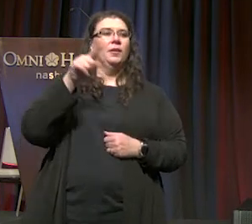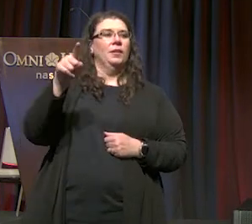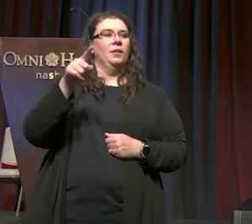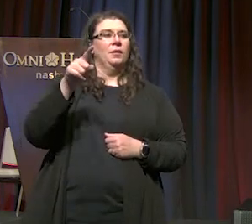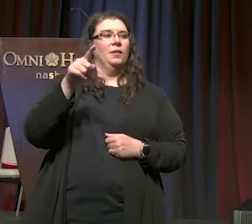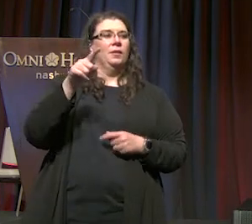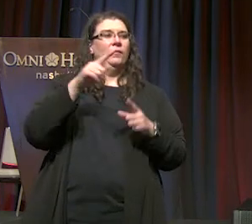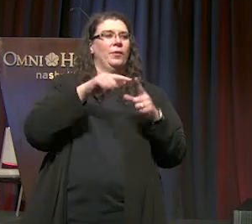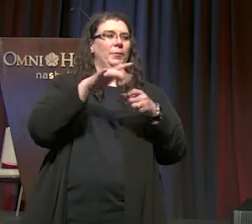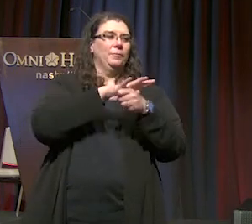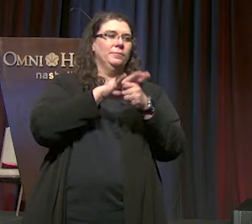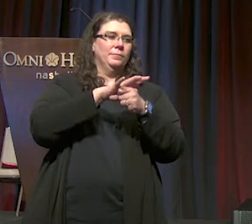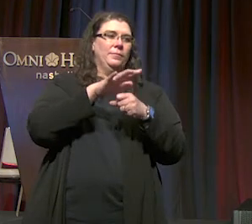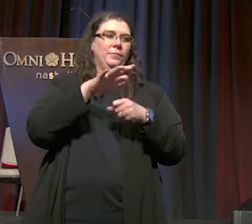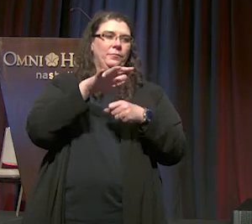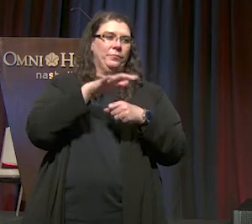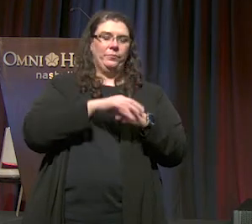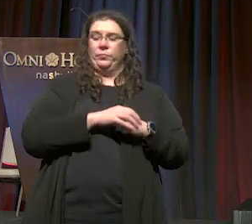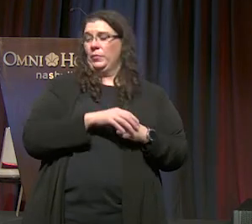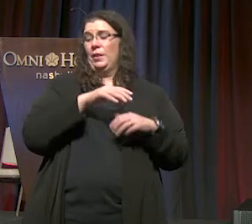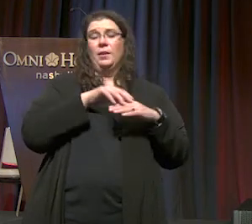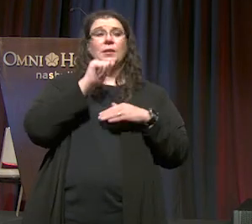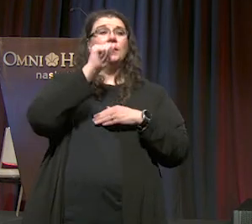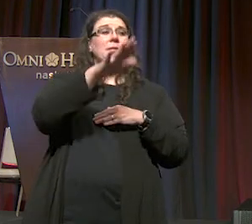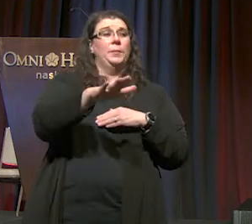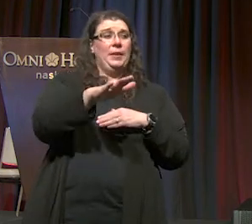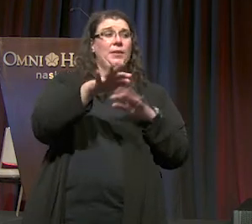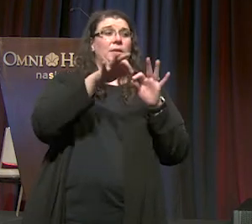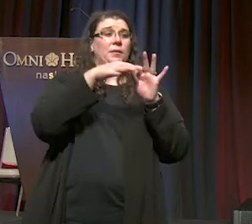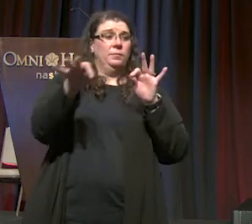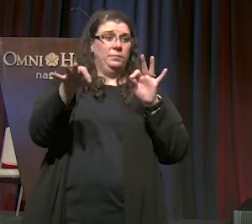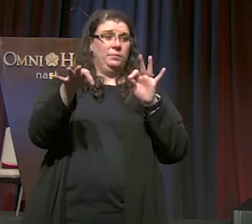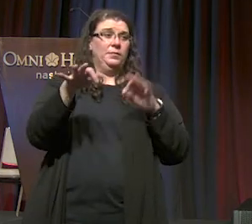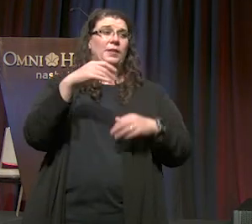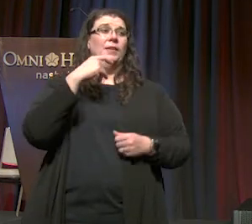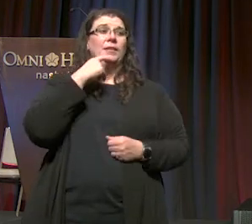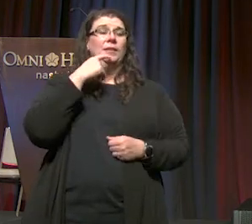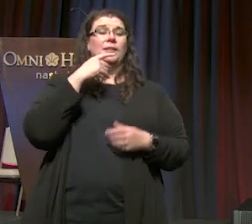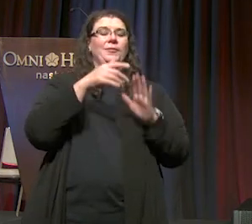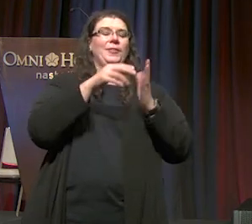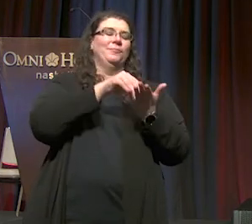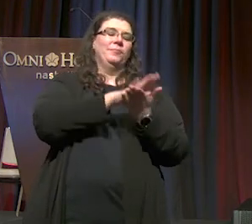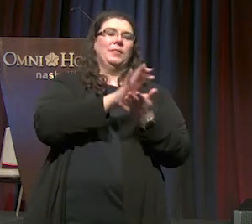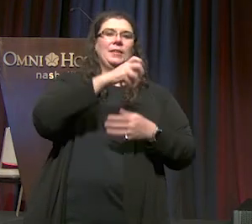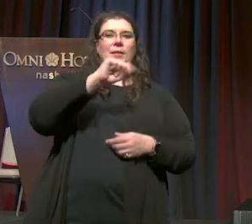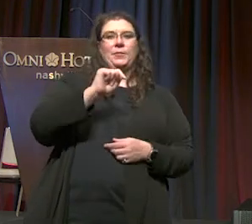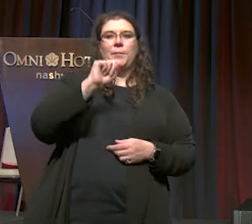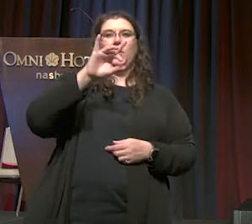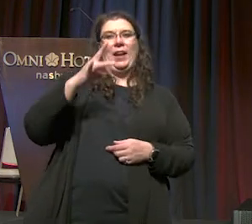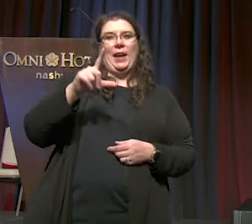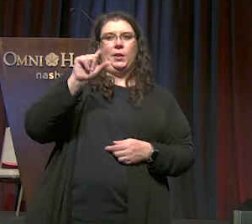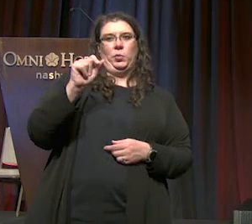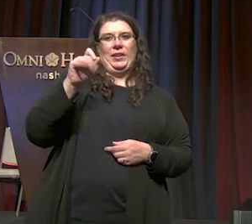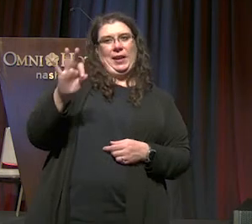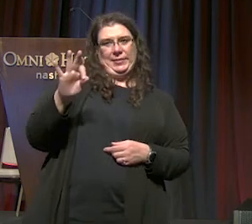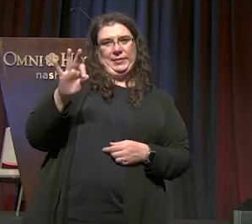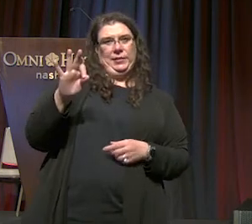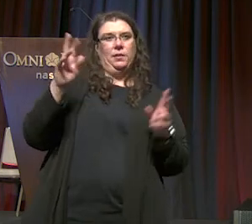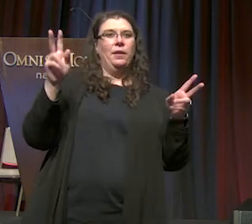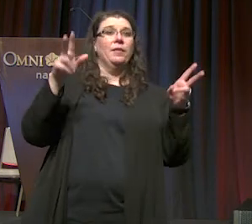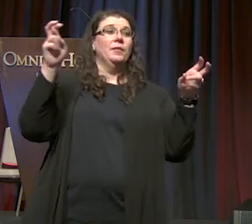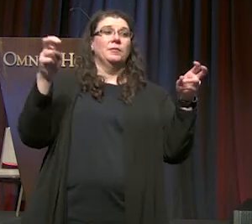Episcopal area, submitted a petition dated September 18, 2019,